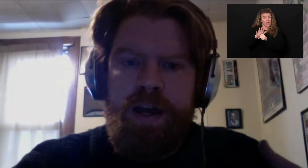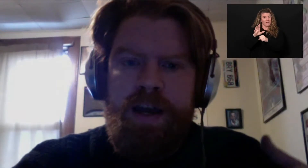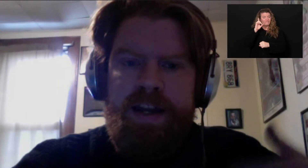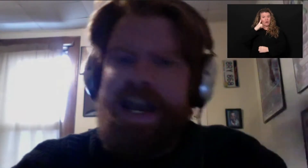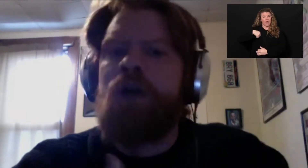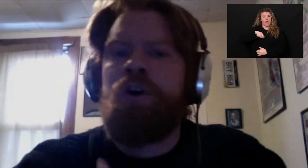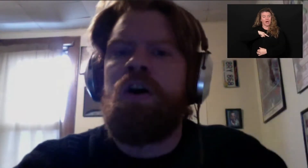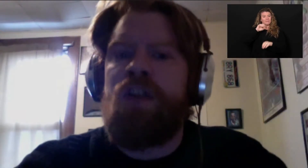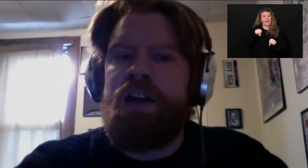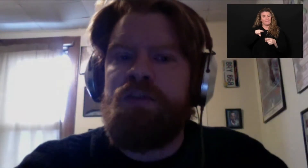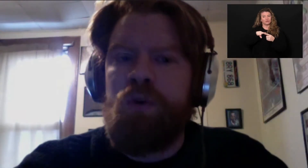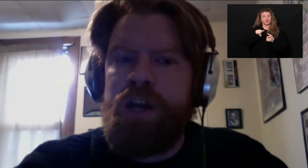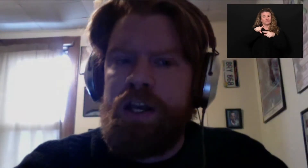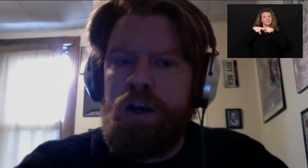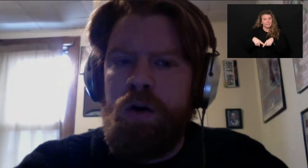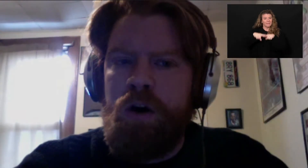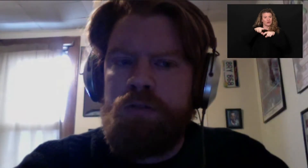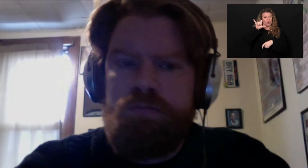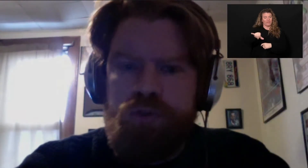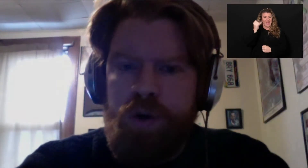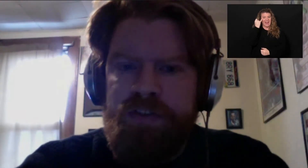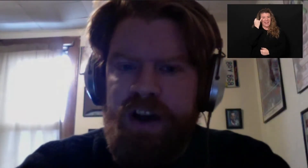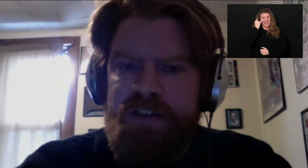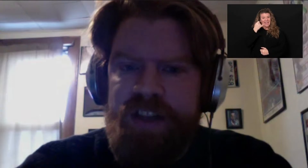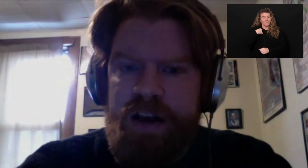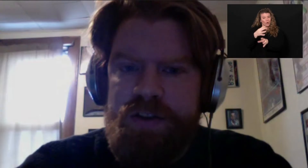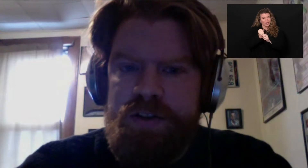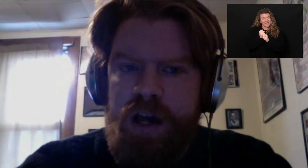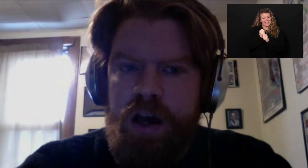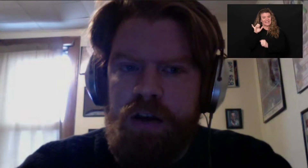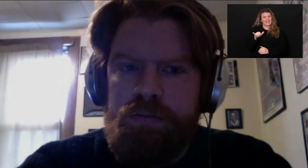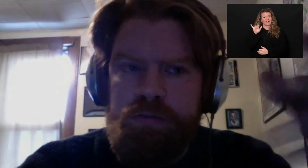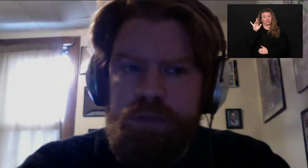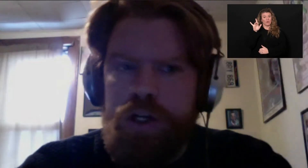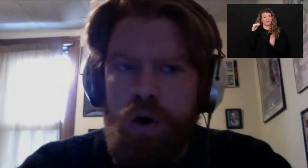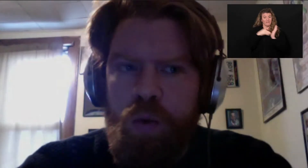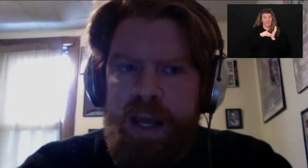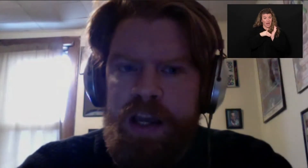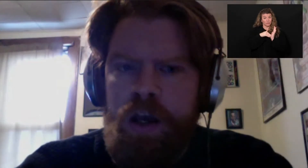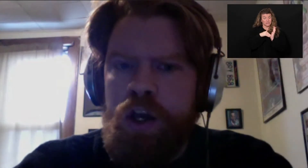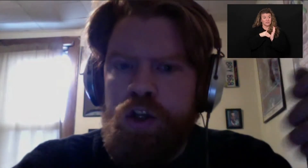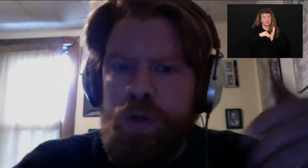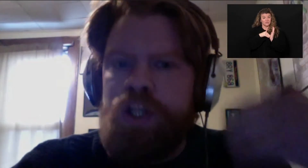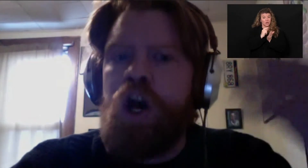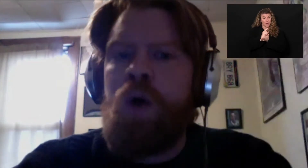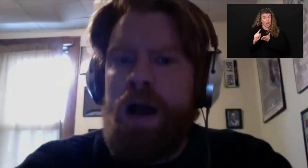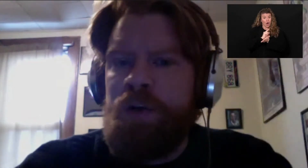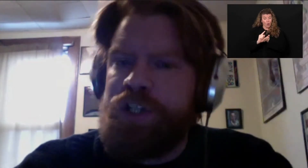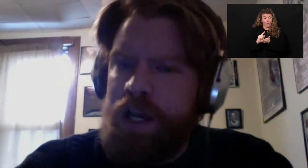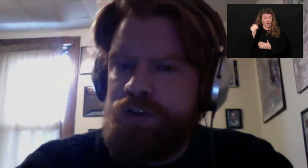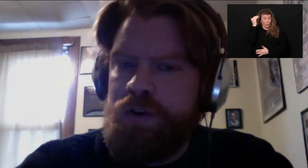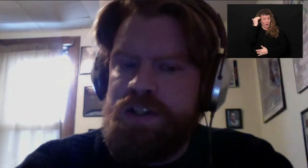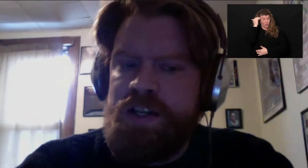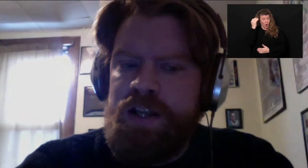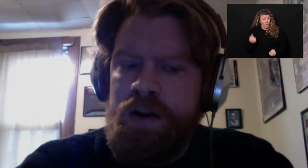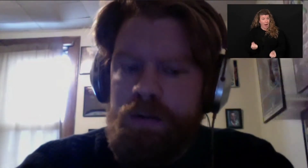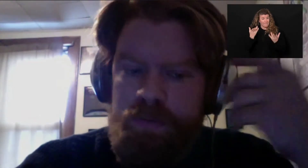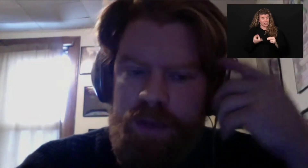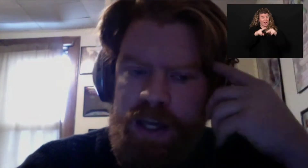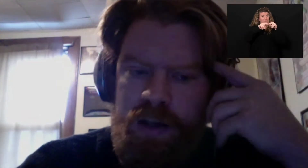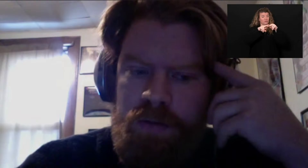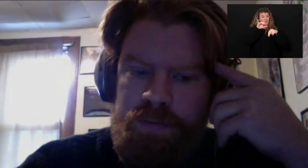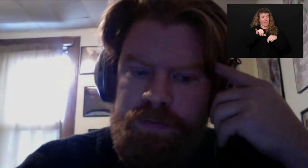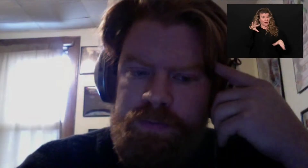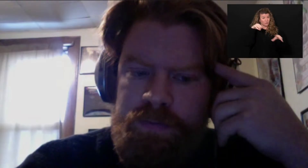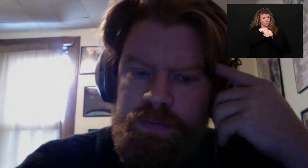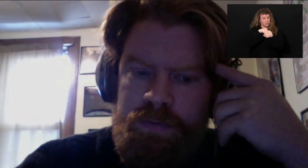to count on that? If we're getting, you know, our 25,000, you know, a week, do we know how much extra is in there?